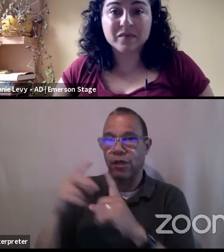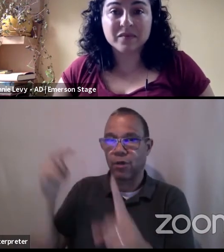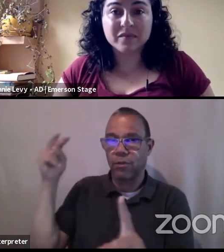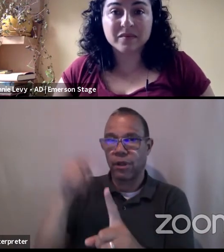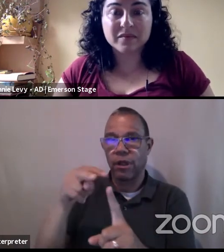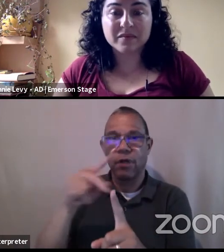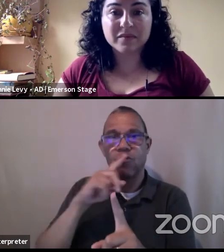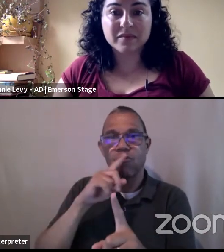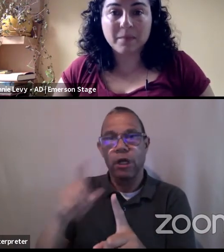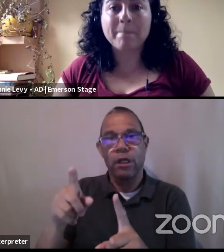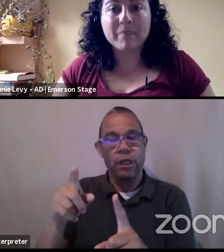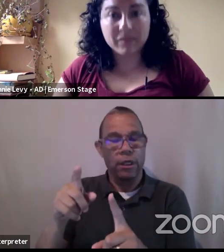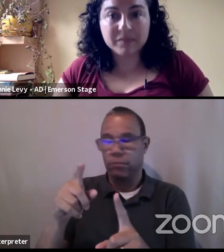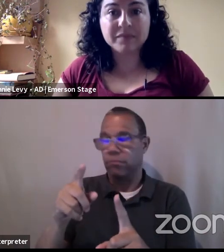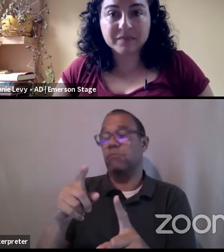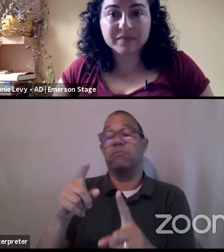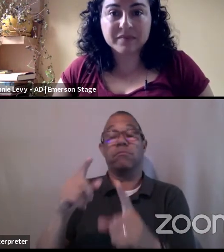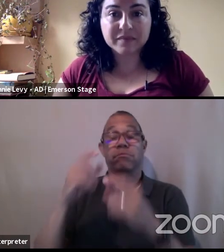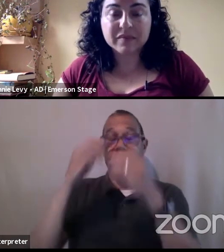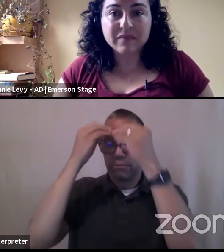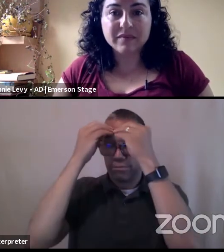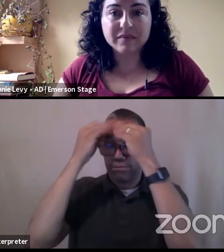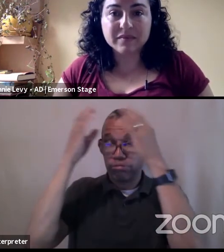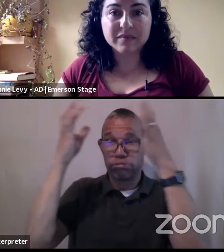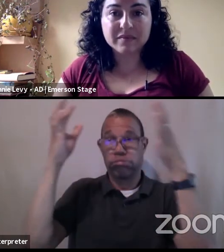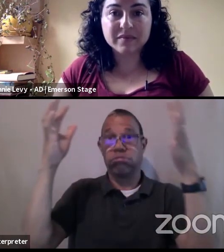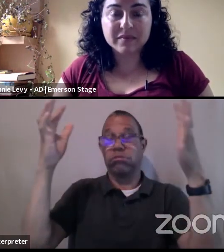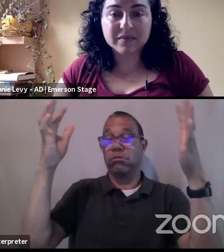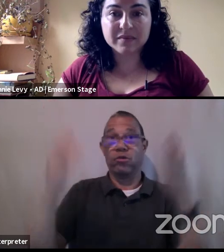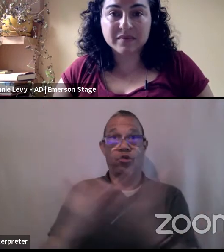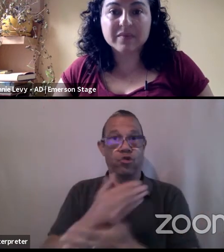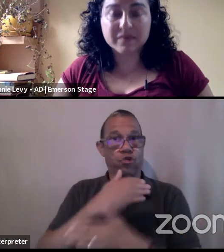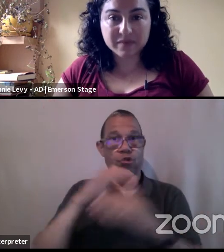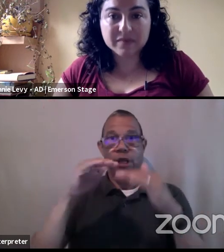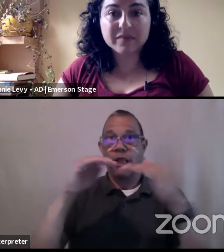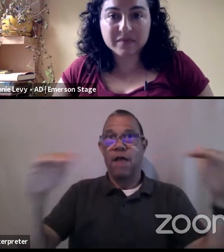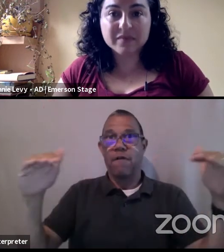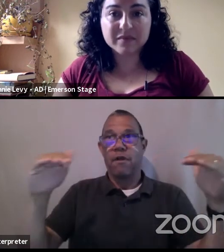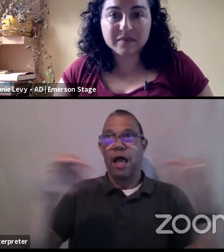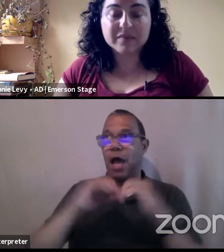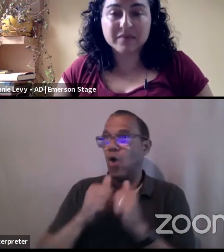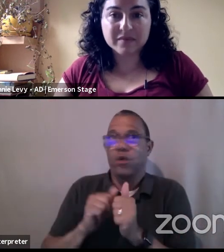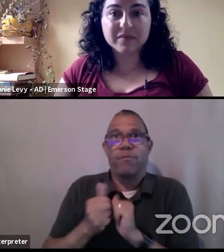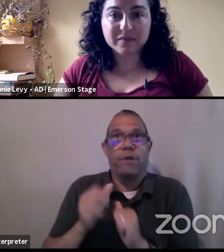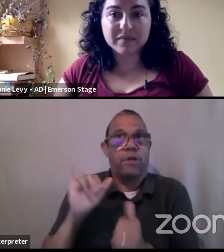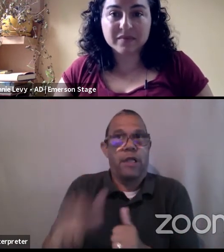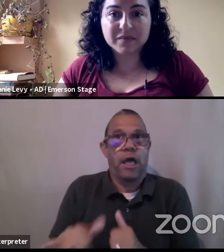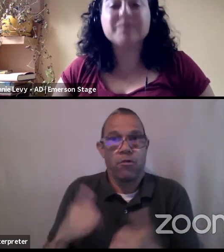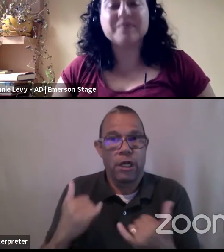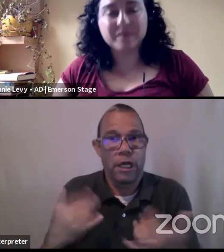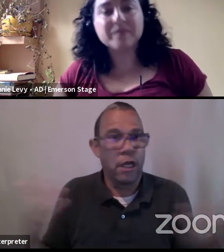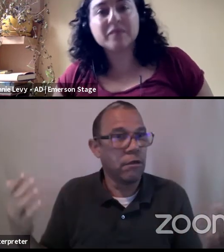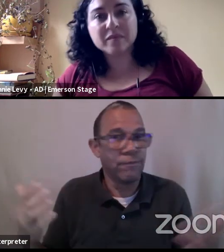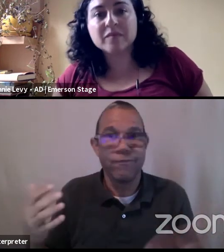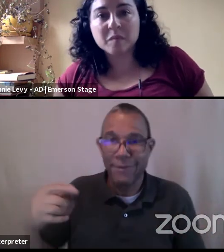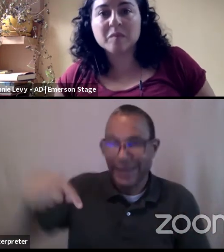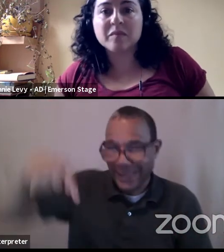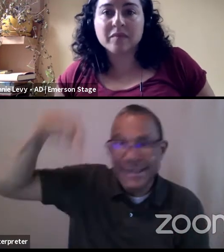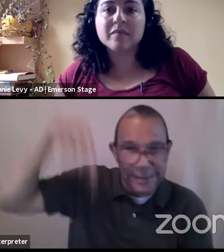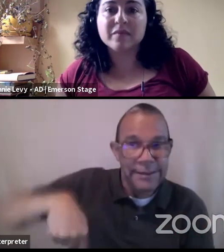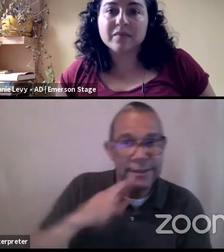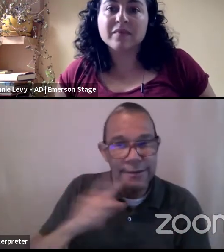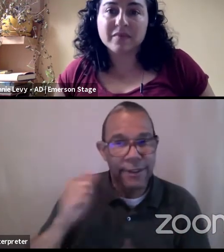a, to a completely new level where there is nothing that can compete with that right now. Uh, this is theater because it's taking